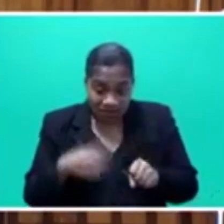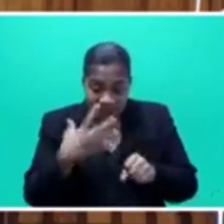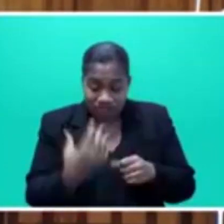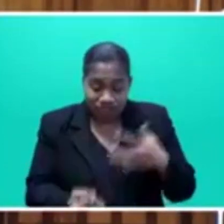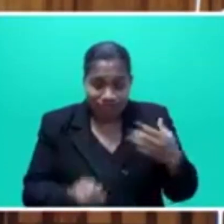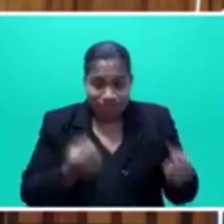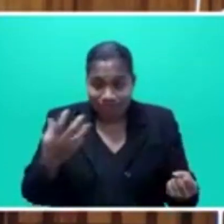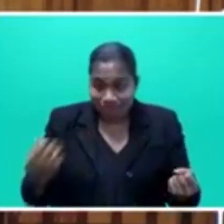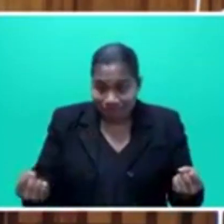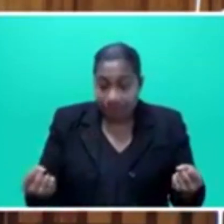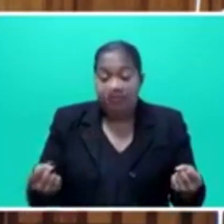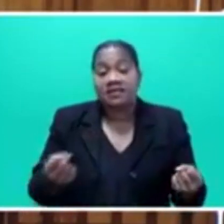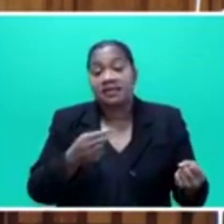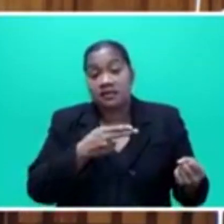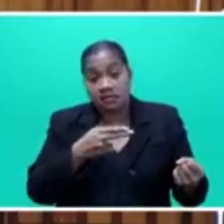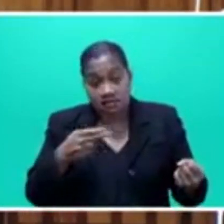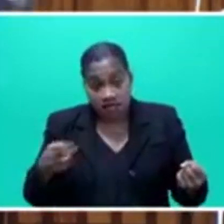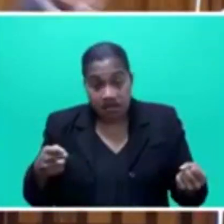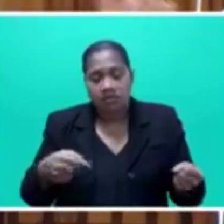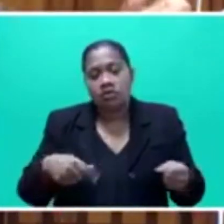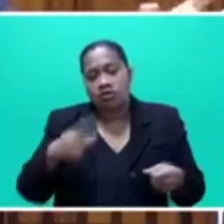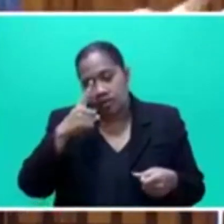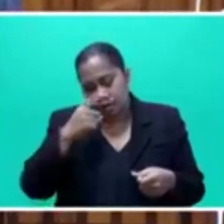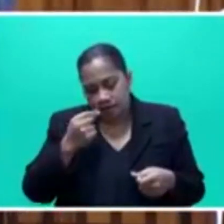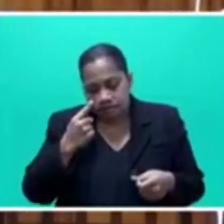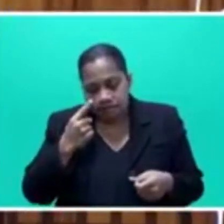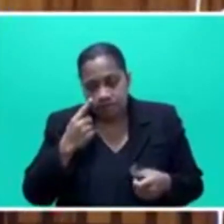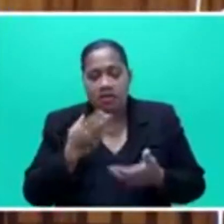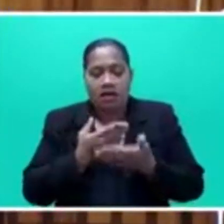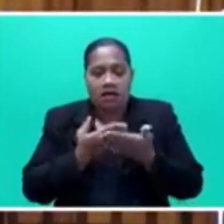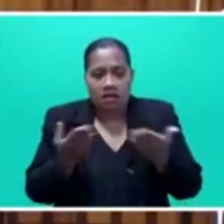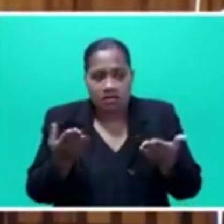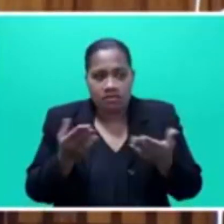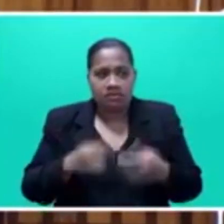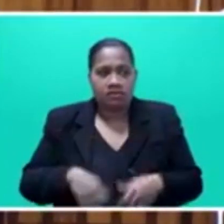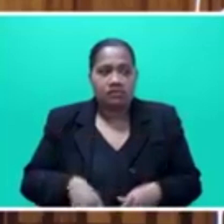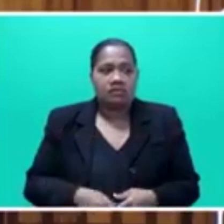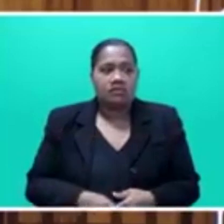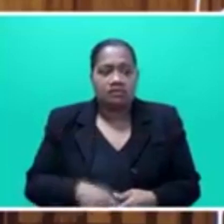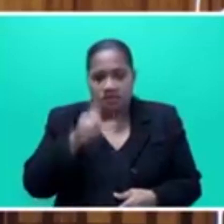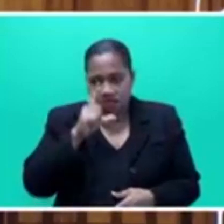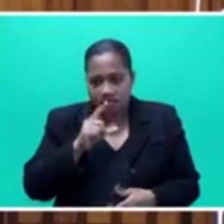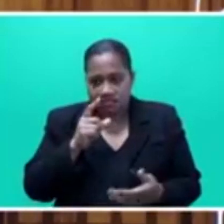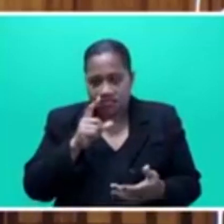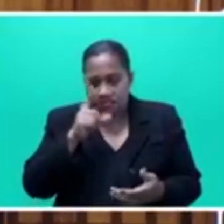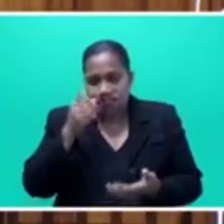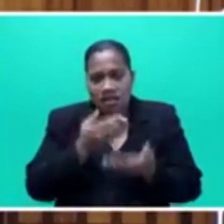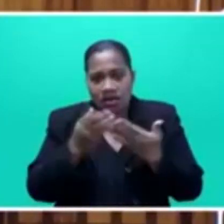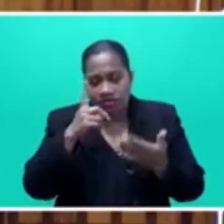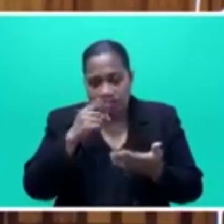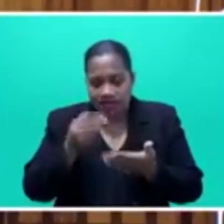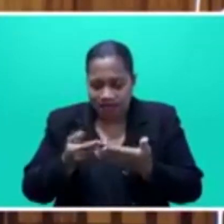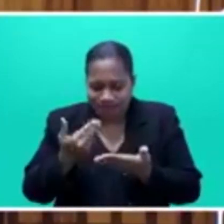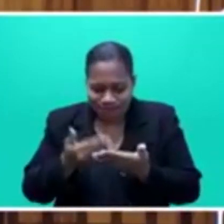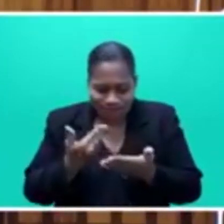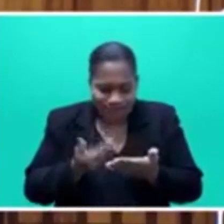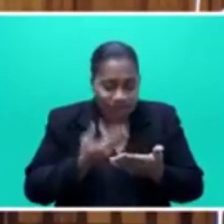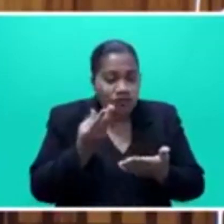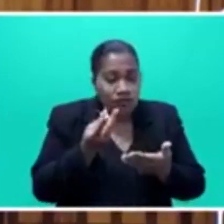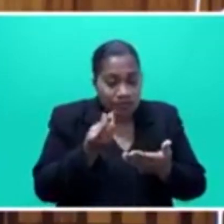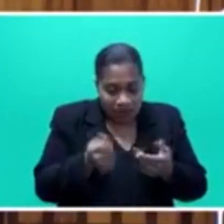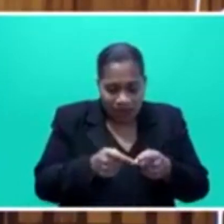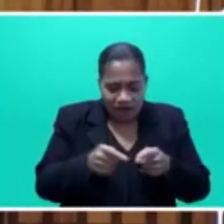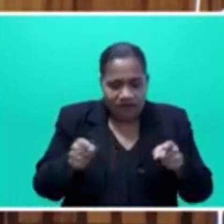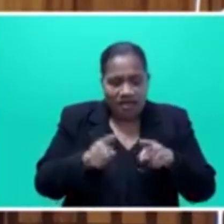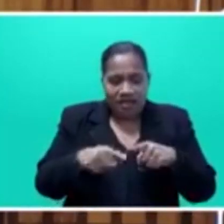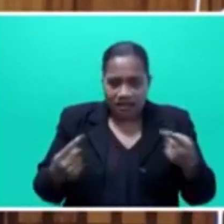sir, then you can look at how you can perhaps get VAT away from some of these basic items. And that's what we,